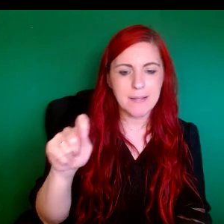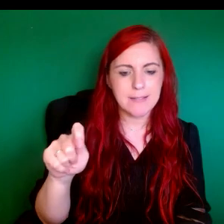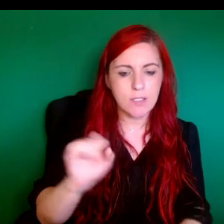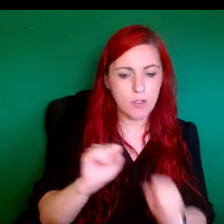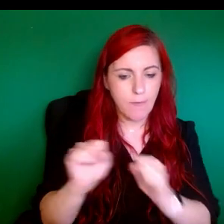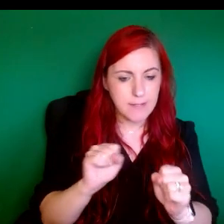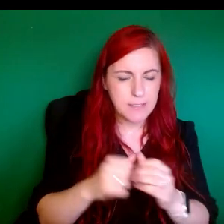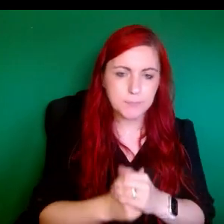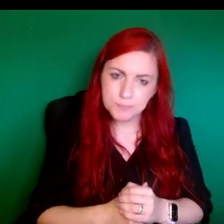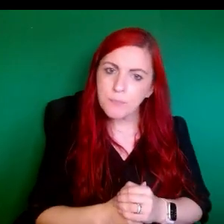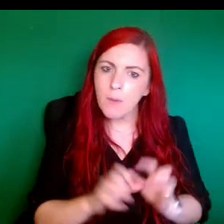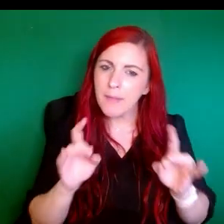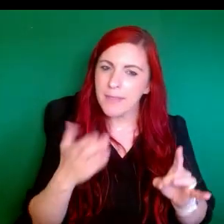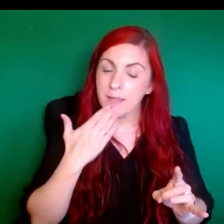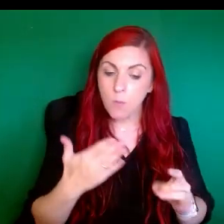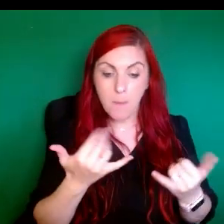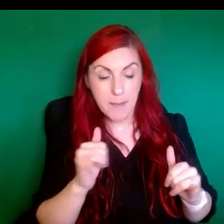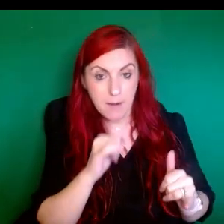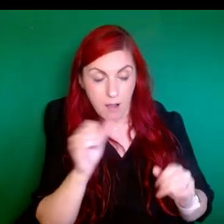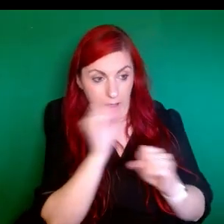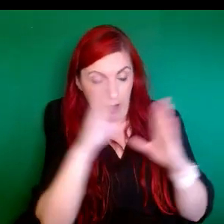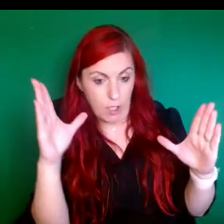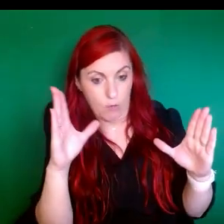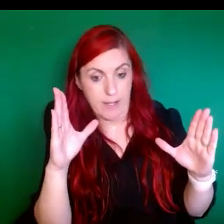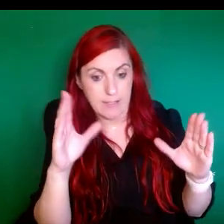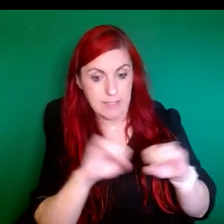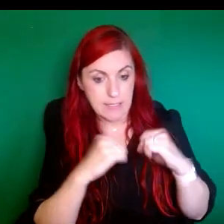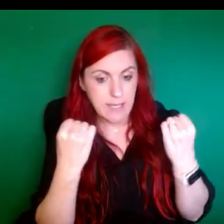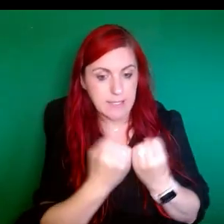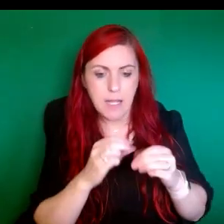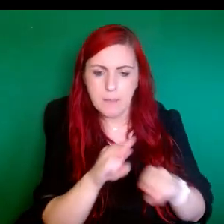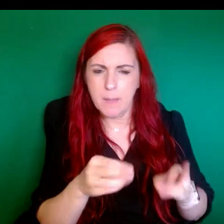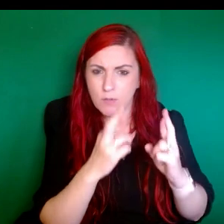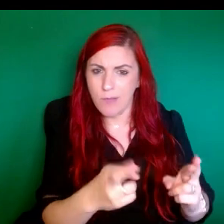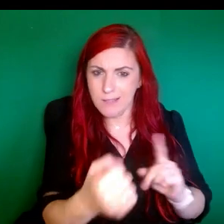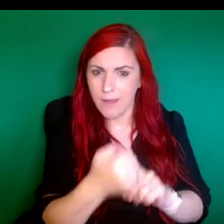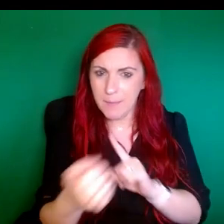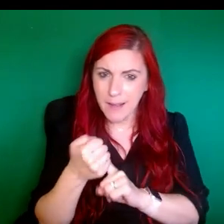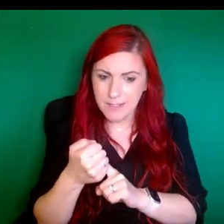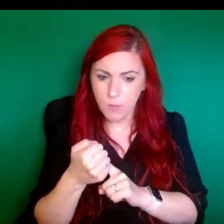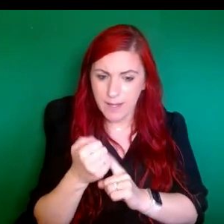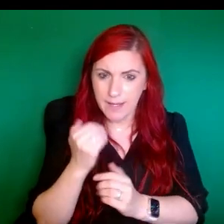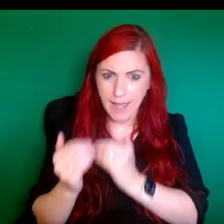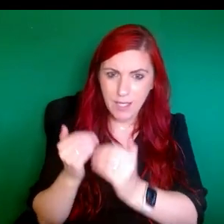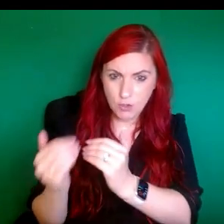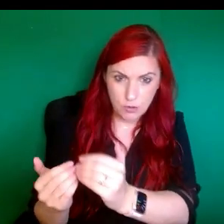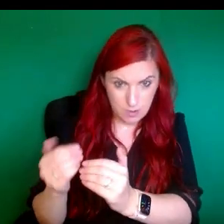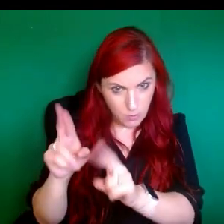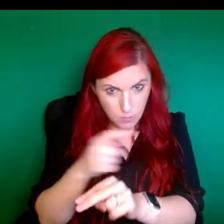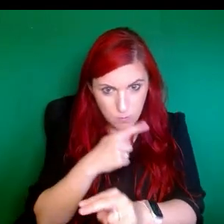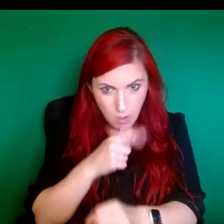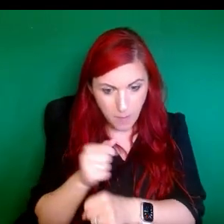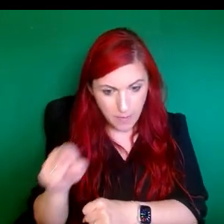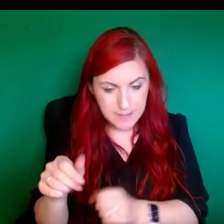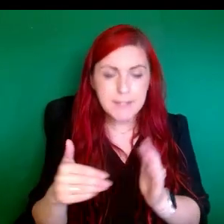is that people's rights are also impacted as we age. Jackie, can you say something about that? Yes, the right to